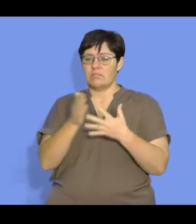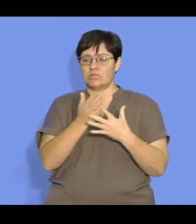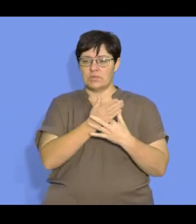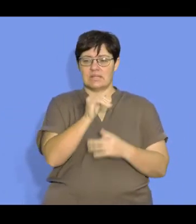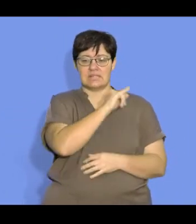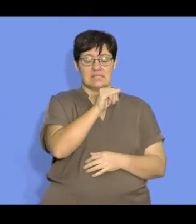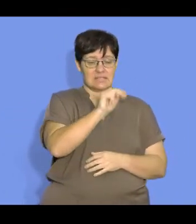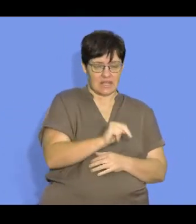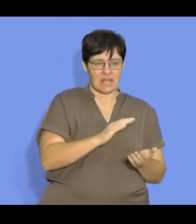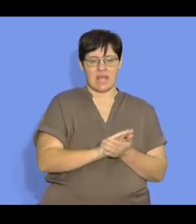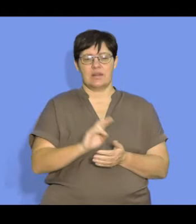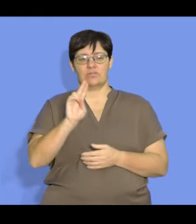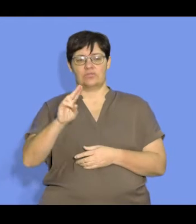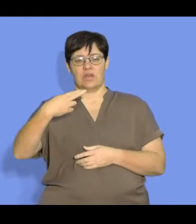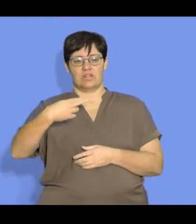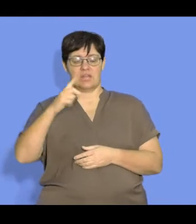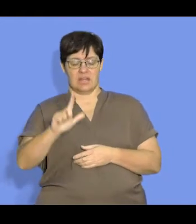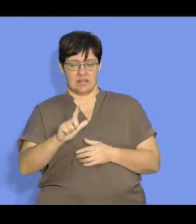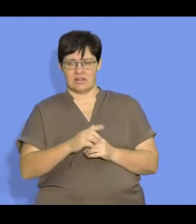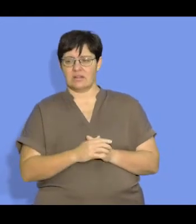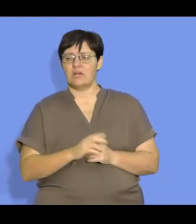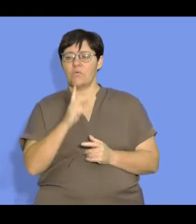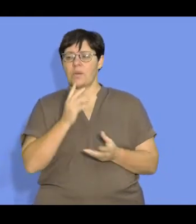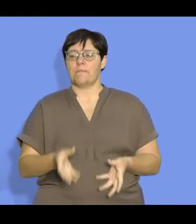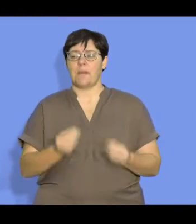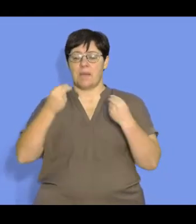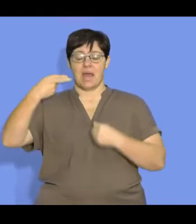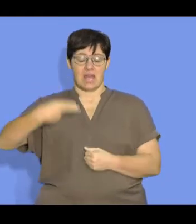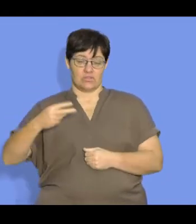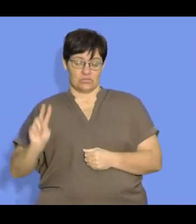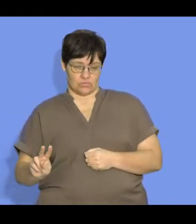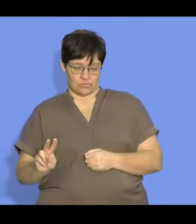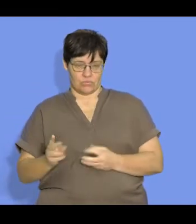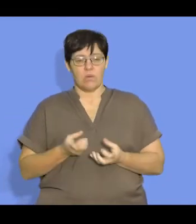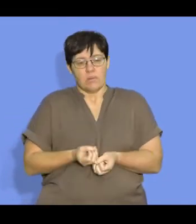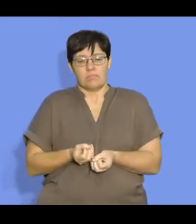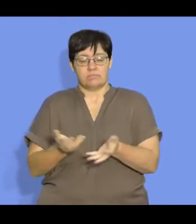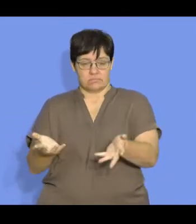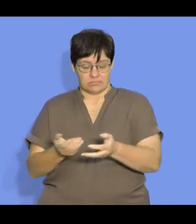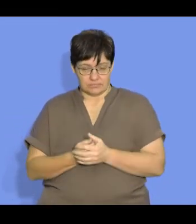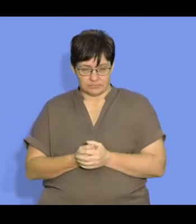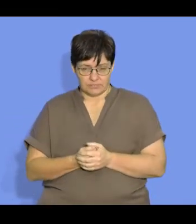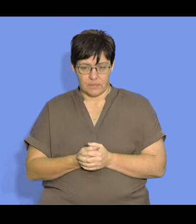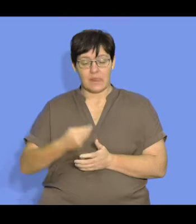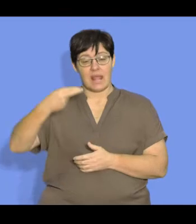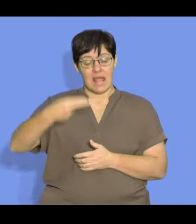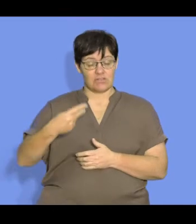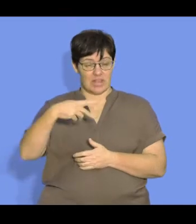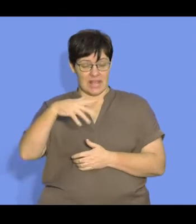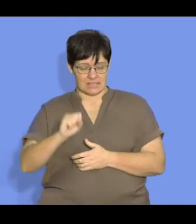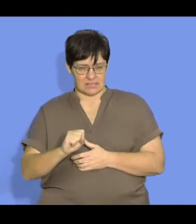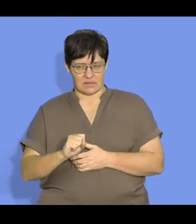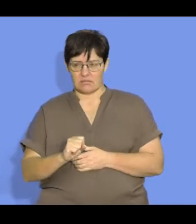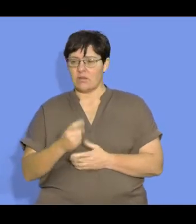rate of the reaction between zinc and hydrochloric acid, and in this case we have hydrogen gas